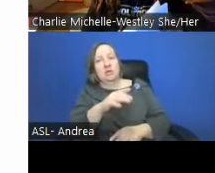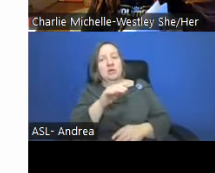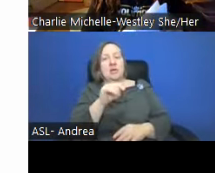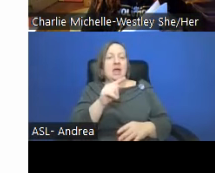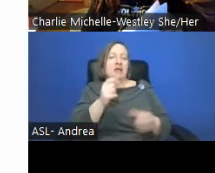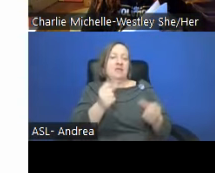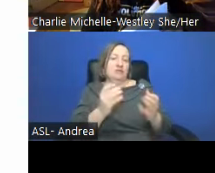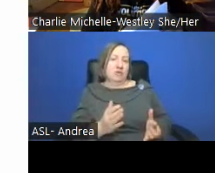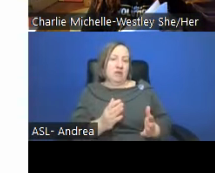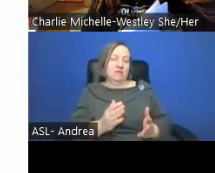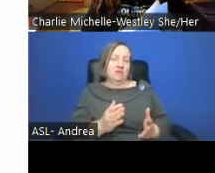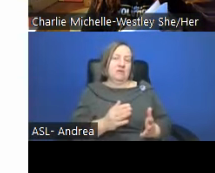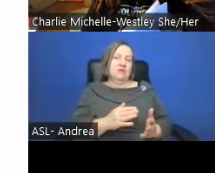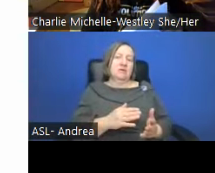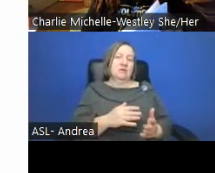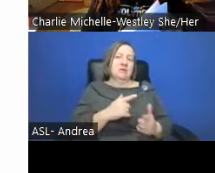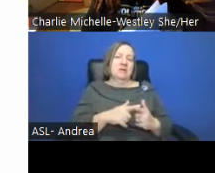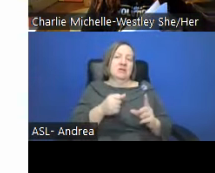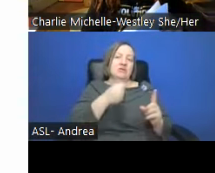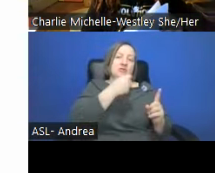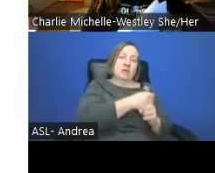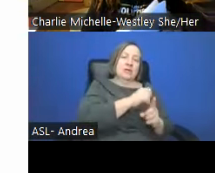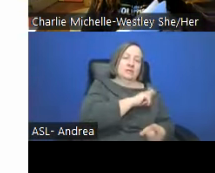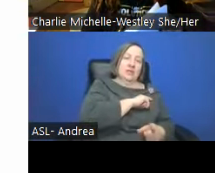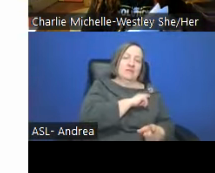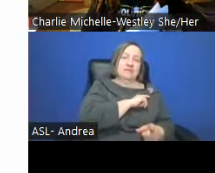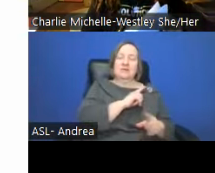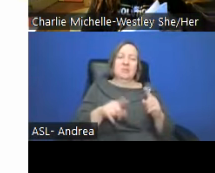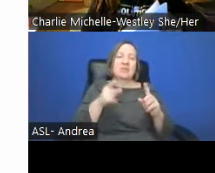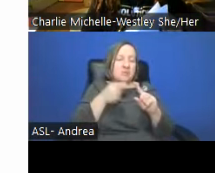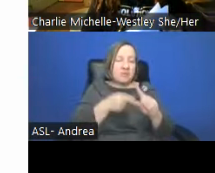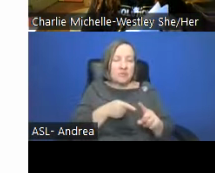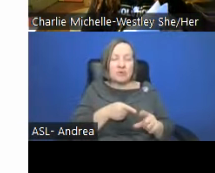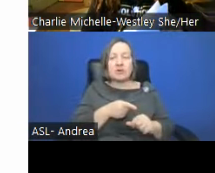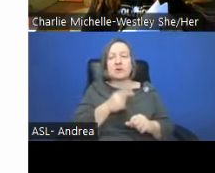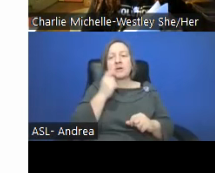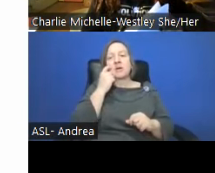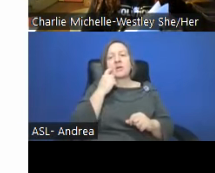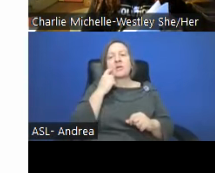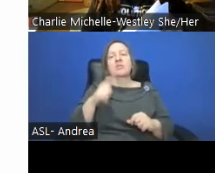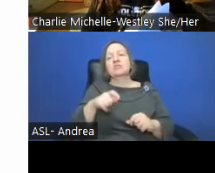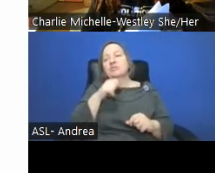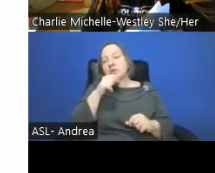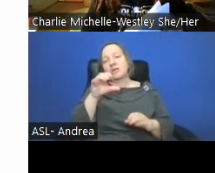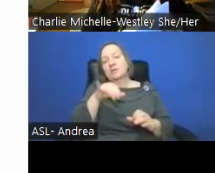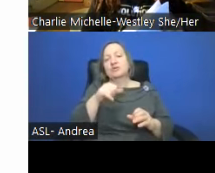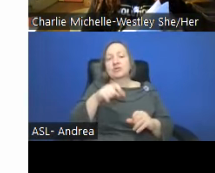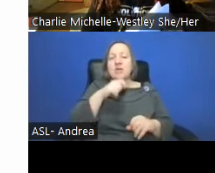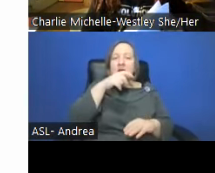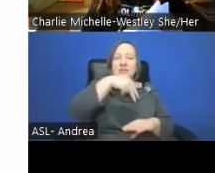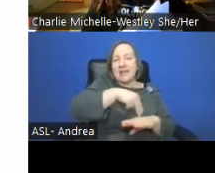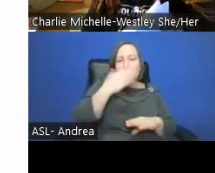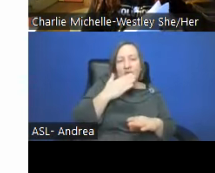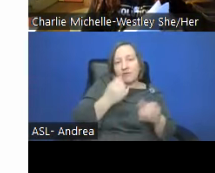of the car, which then could run into that officer. But the point is that they shouldn't have done that. They shouldn't have stood in front of the car.